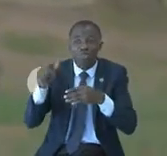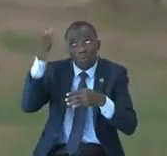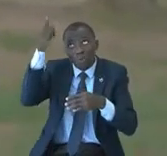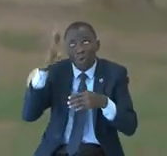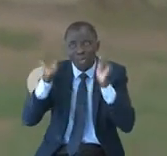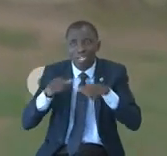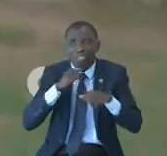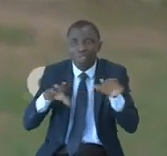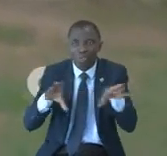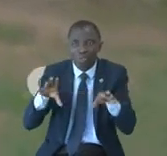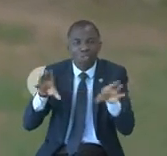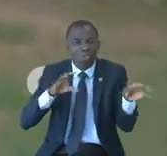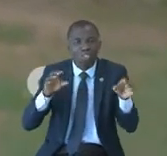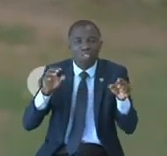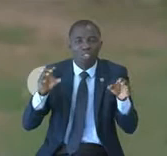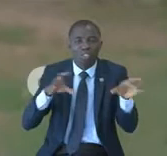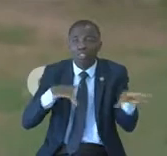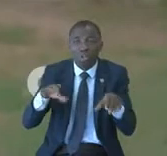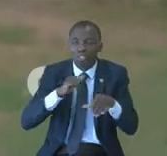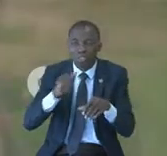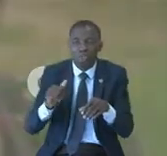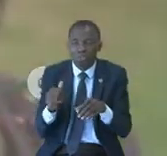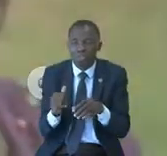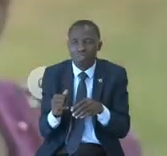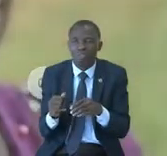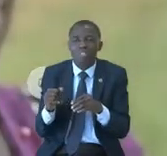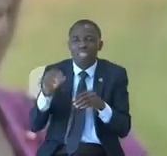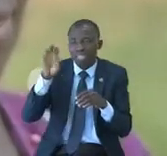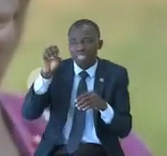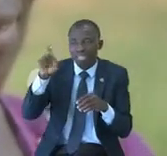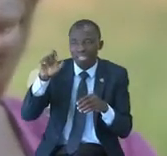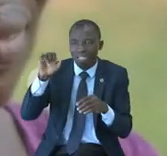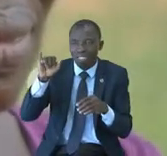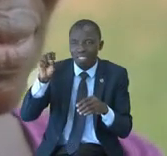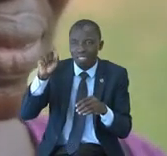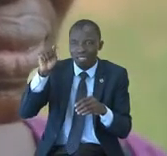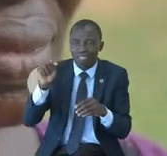And whenever it is enough, it shall be enough.